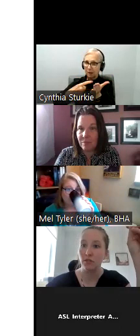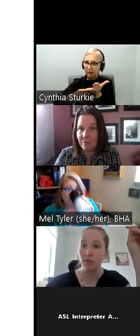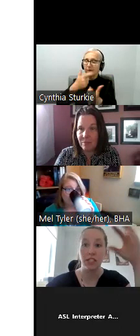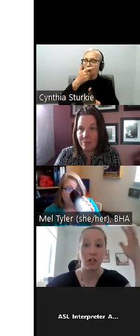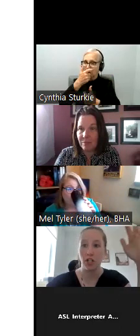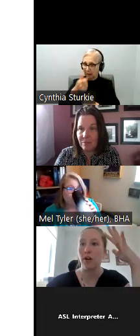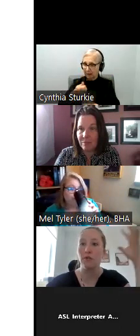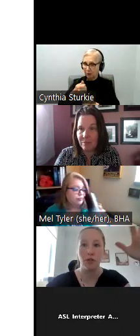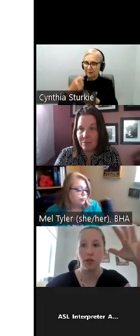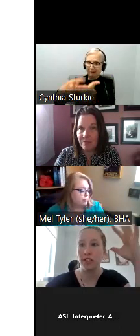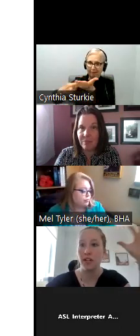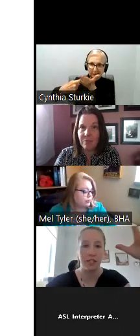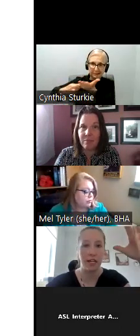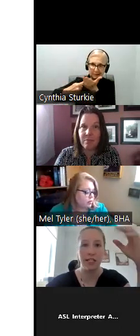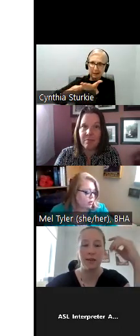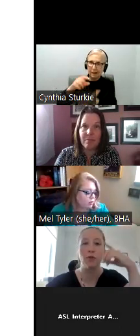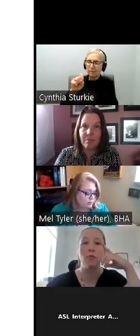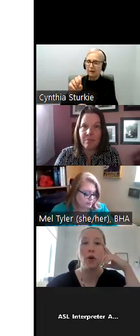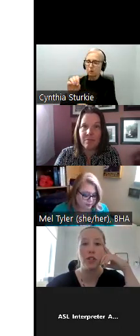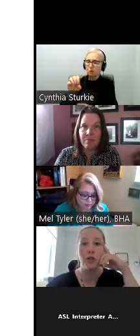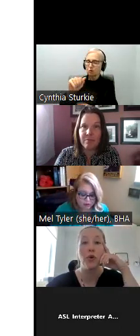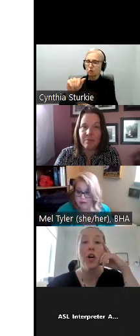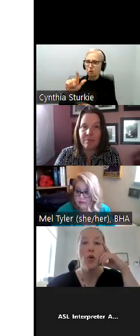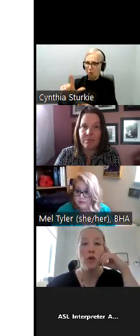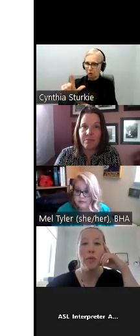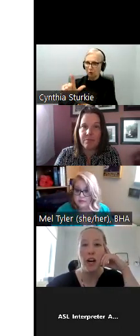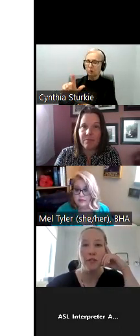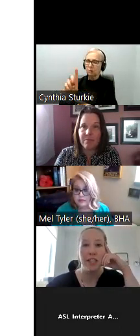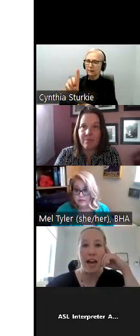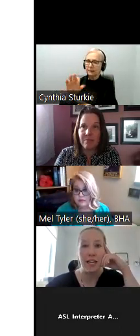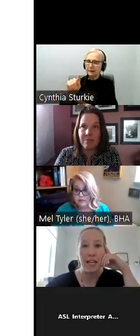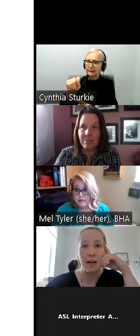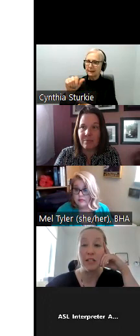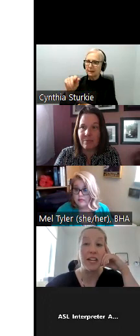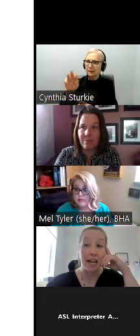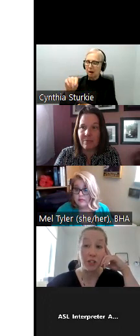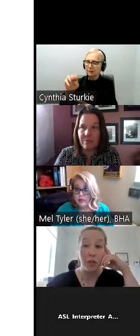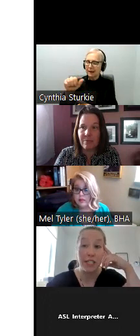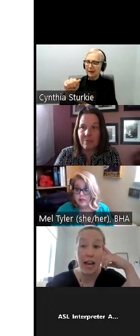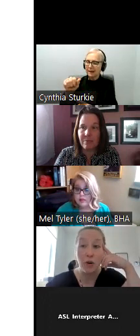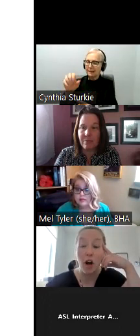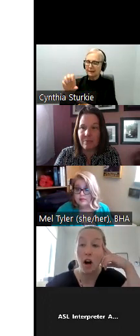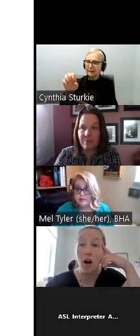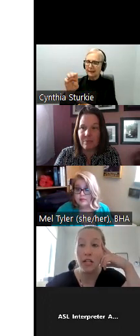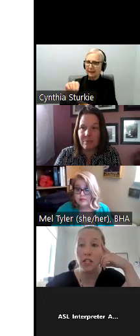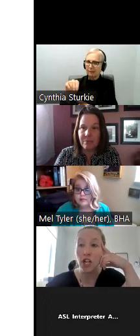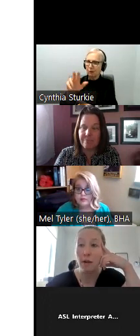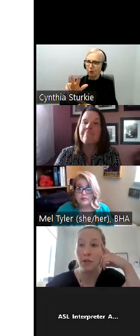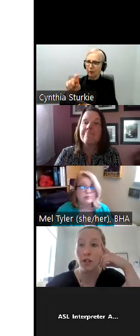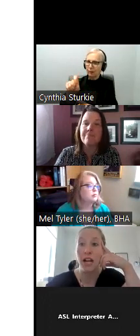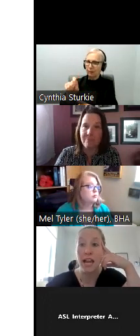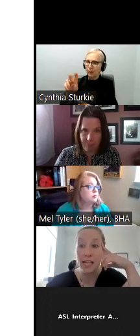in this discussion around social detox and ASAM 3.2, we will be covering that in, I believe, next week's town hall